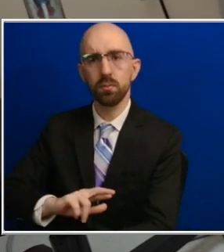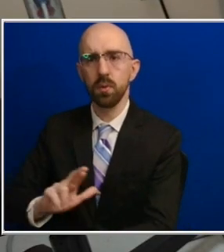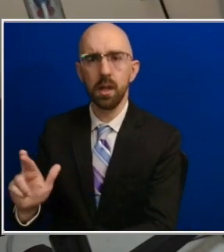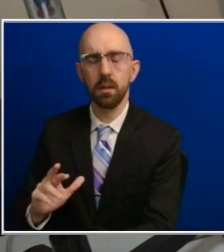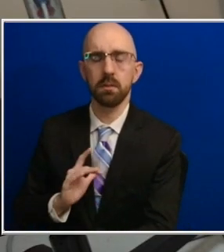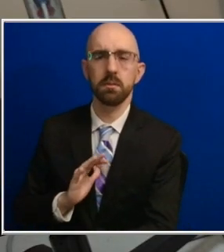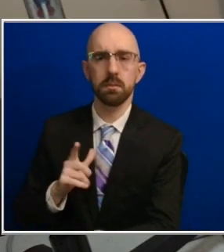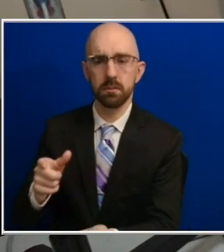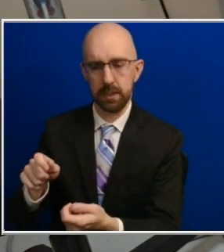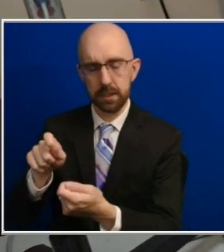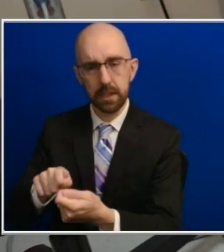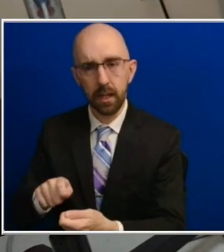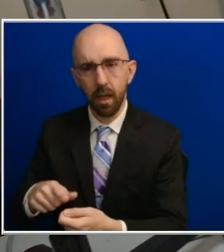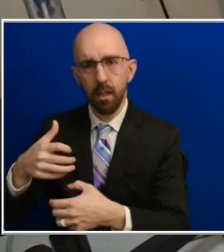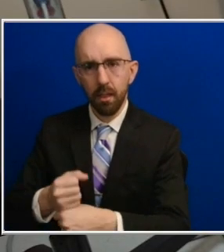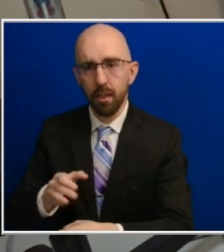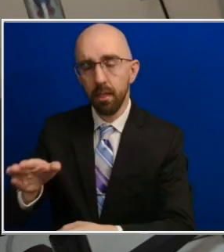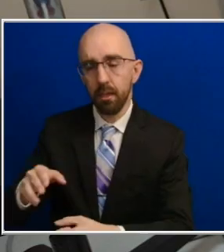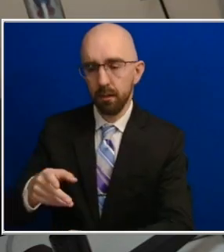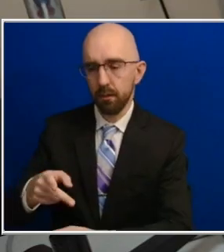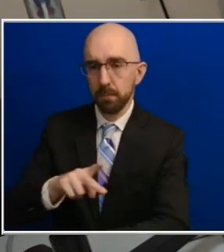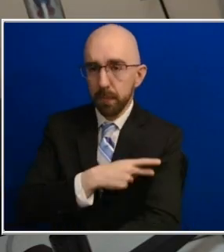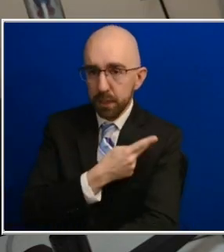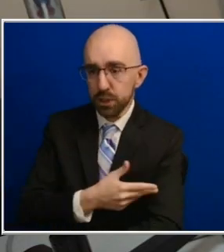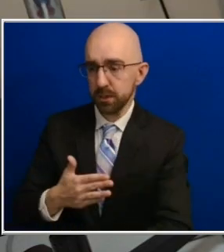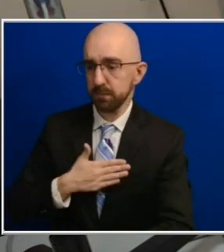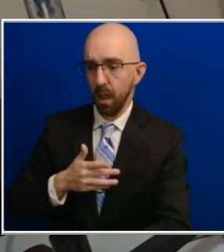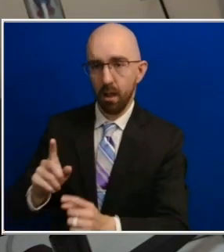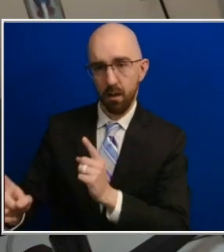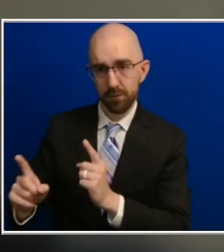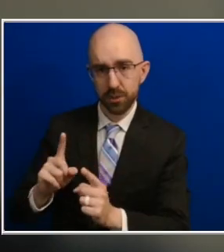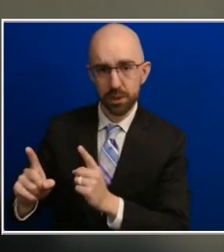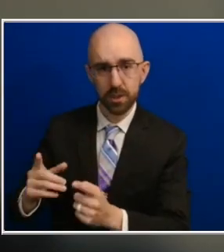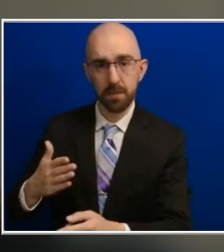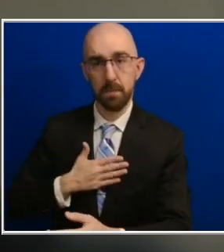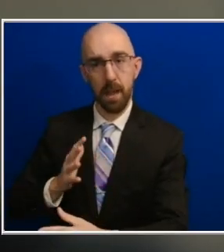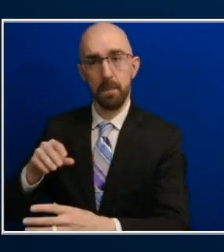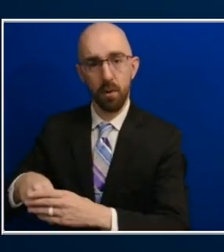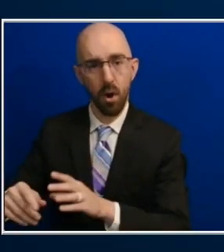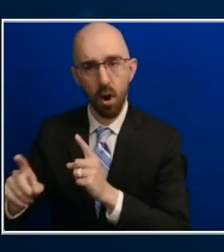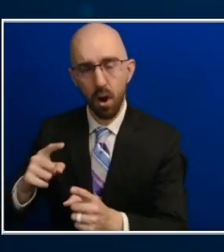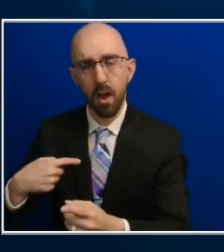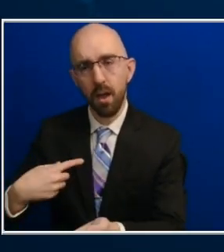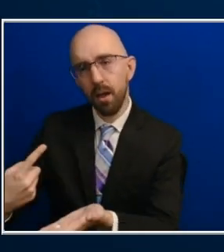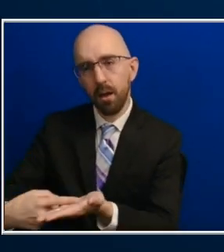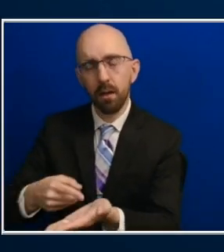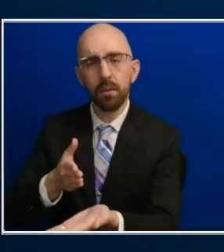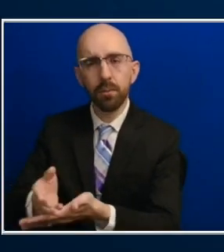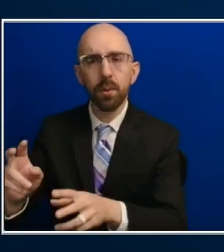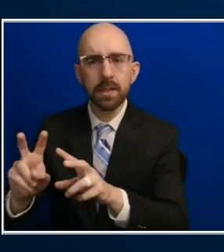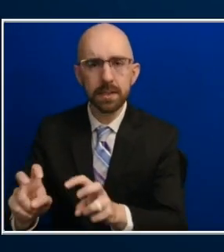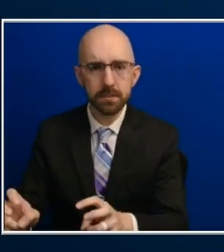detailed summary of the patient conversation and of my components of that conversation when I talk through the assessment and plan, the